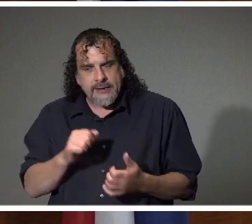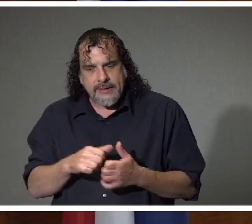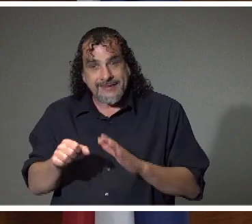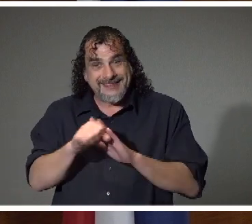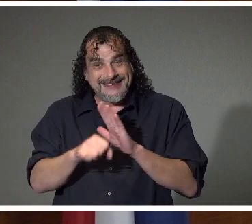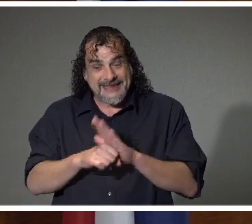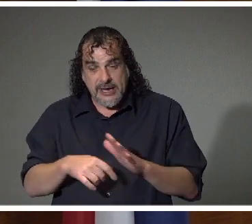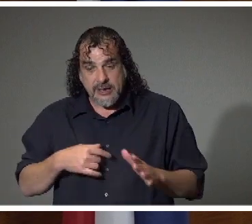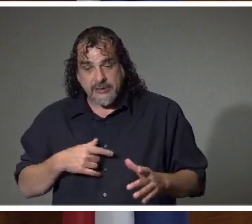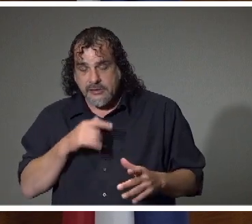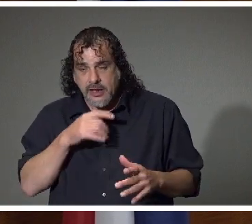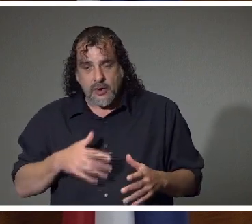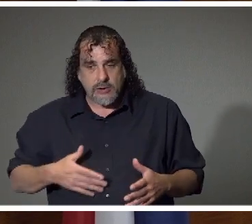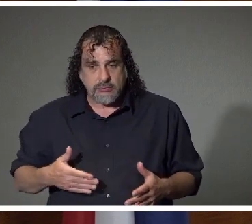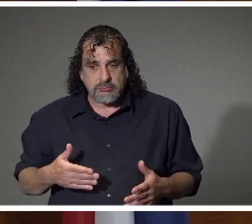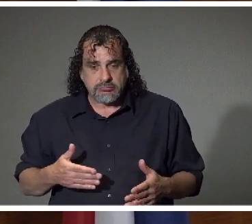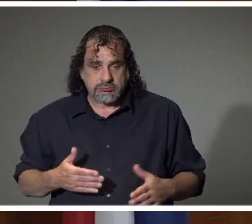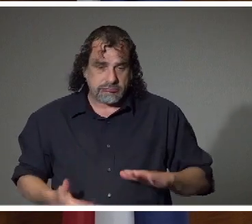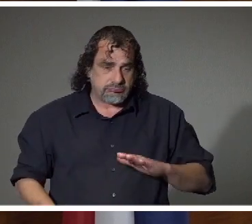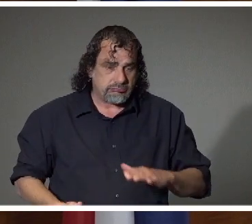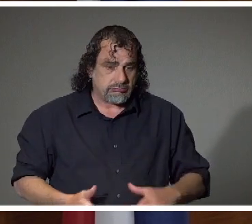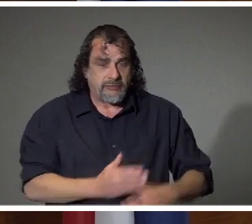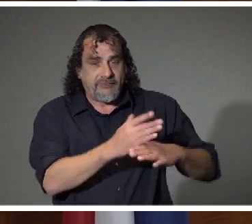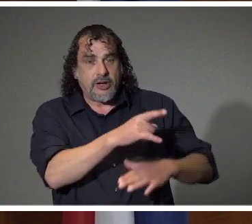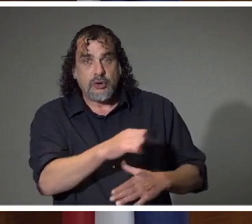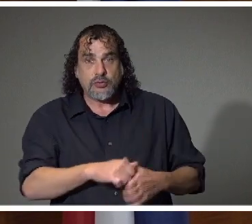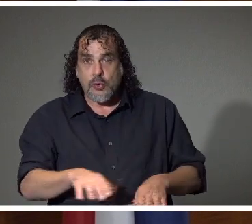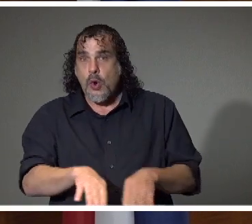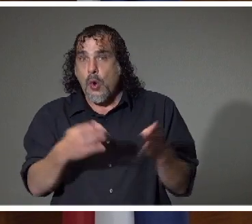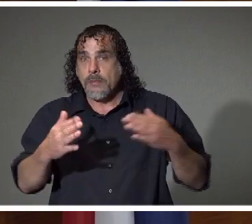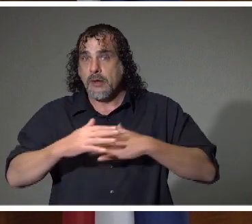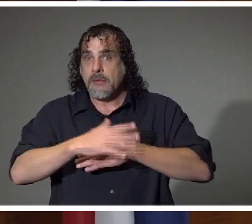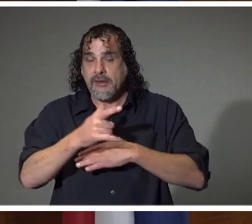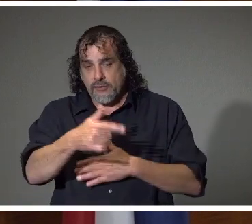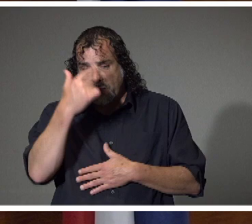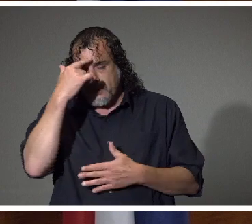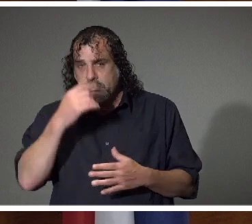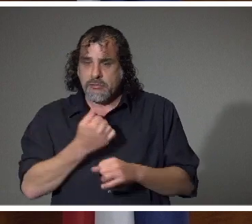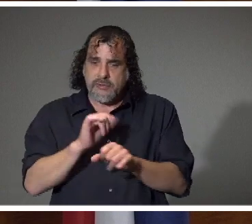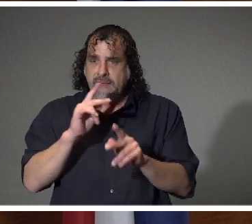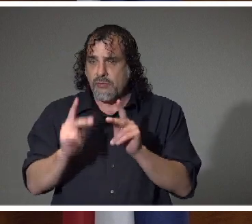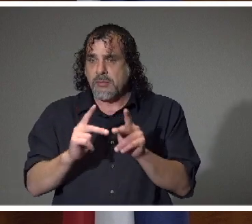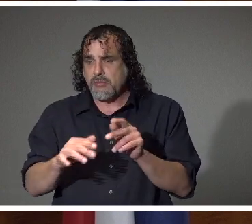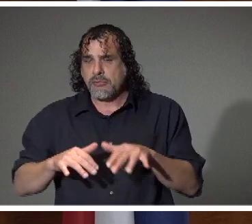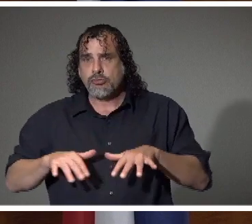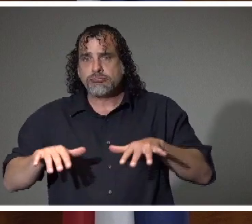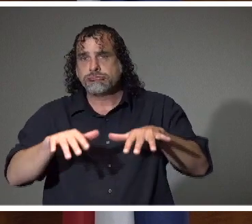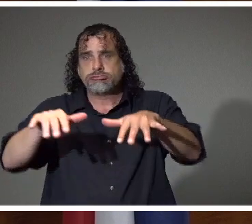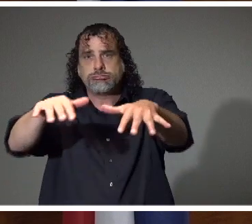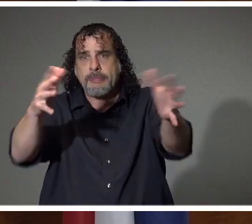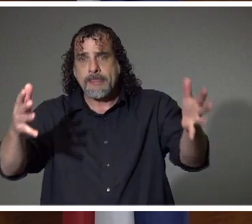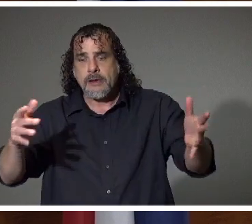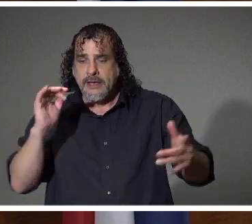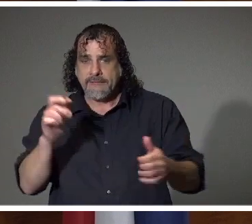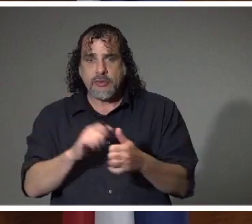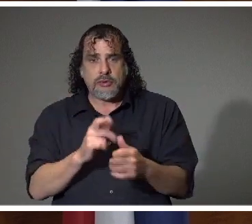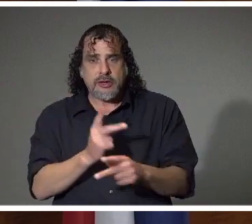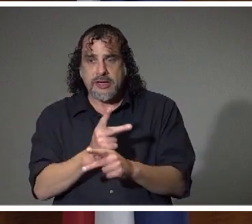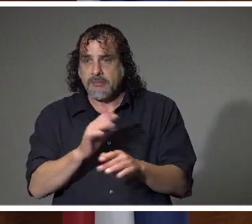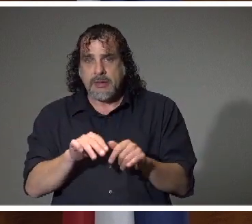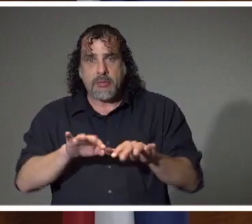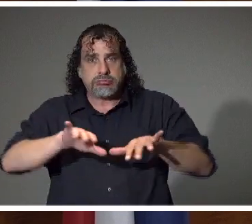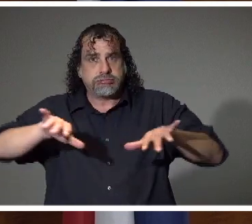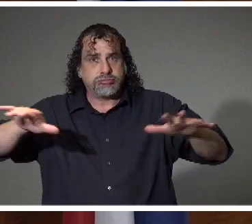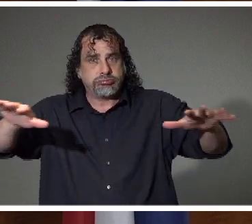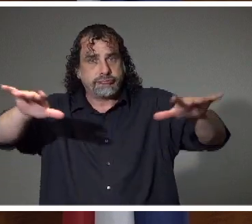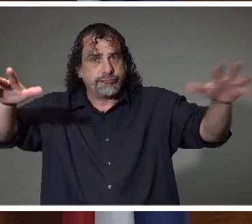going to not allow you to open the beaches if you think it's safe for your individuals to do it, if you can monitor it. Because